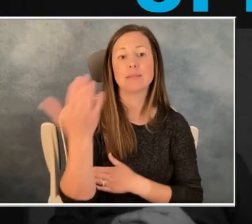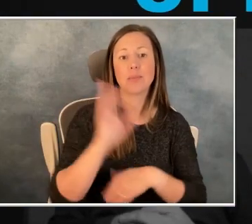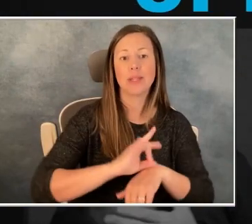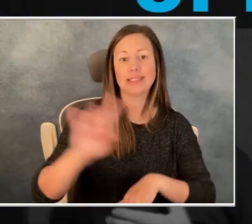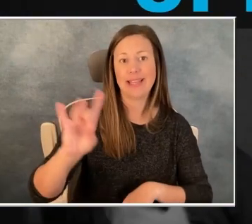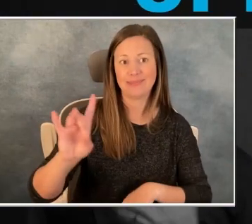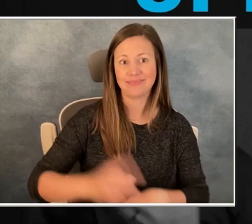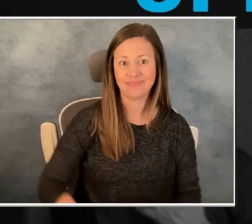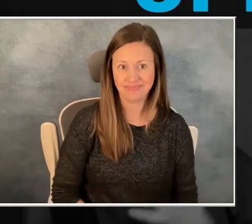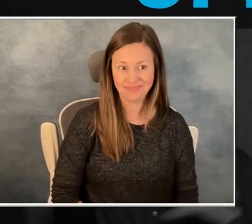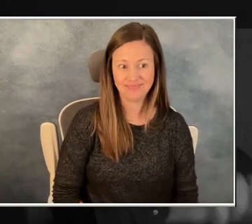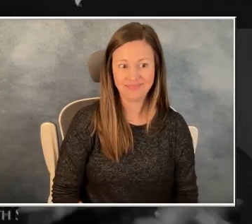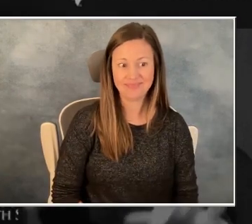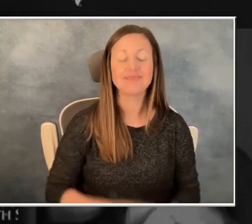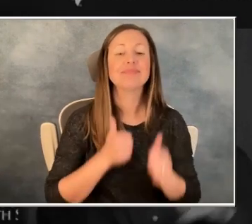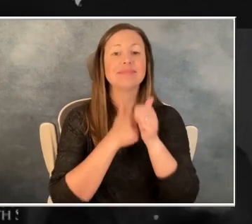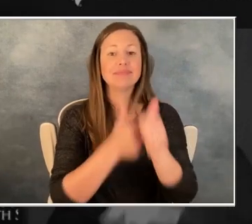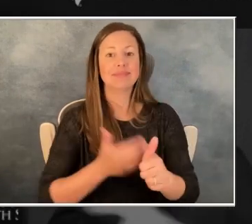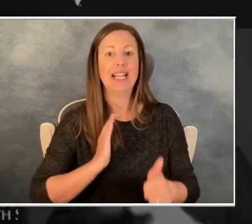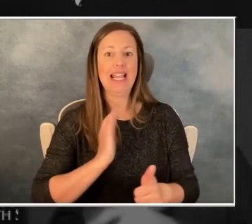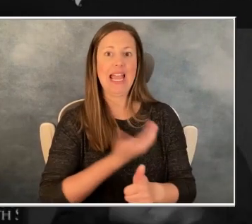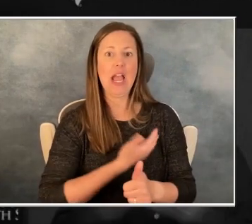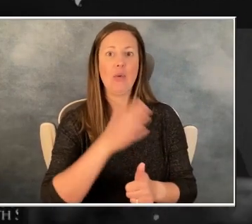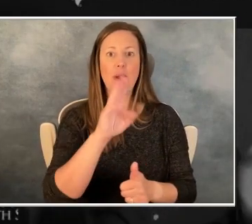Subscribe to our Morning Medical Update and Open